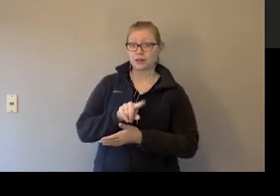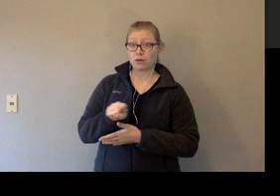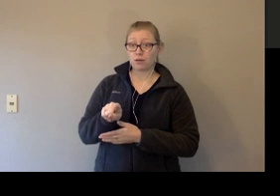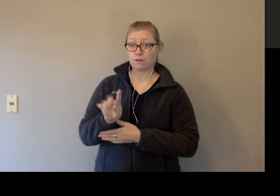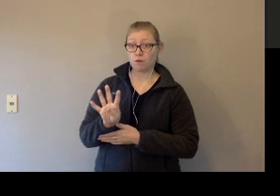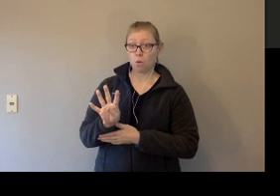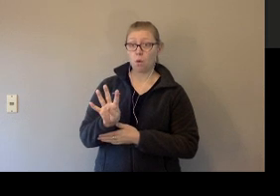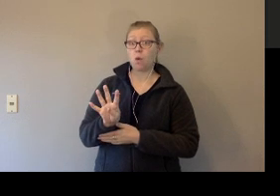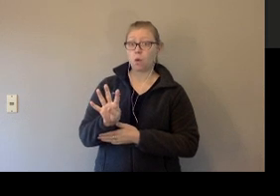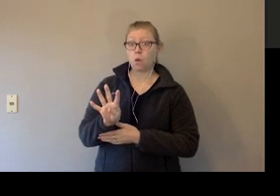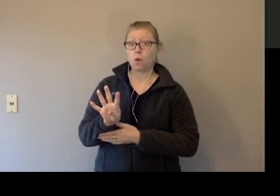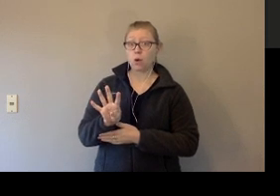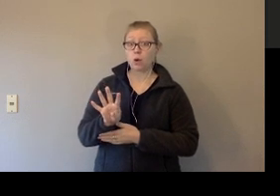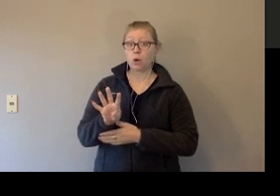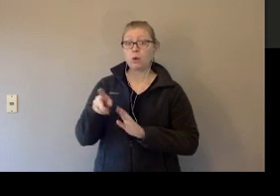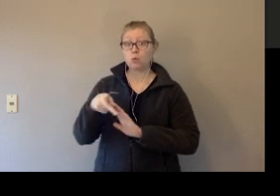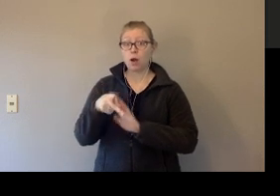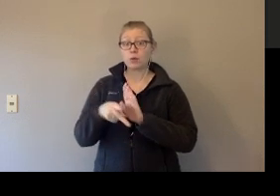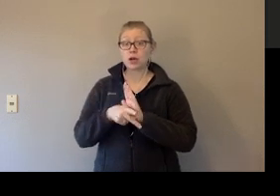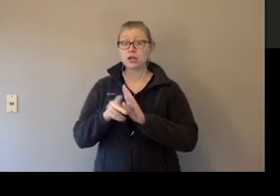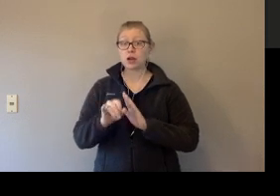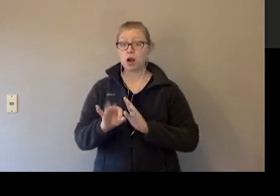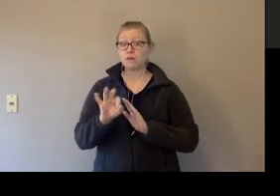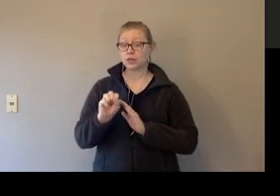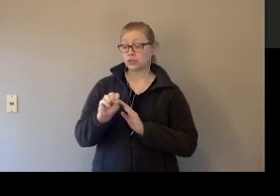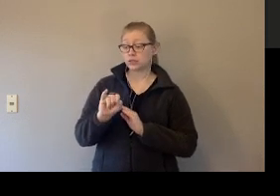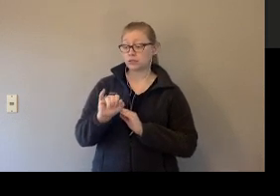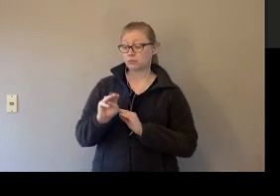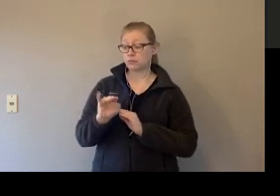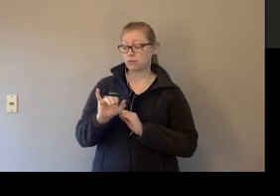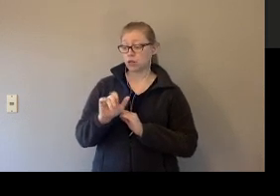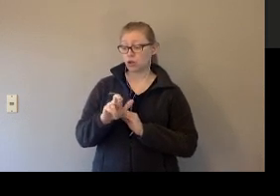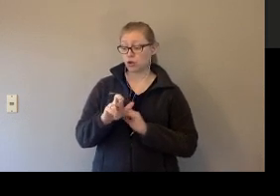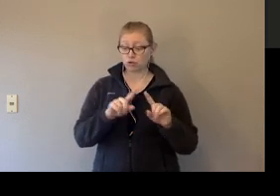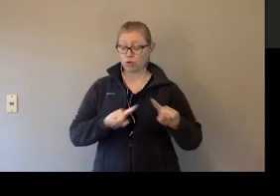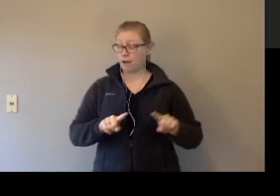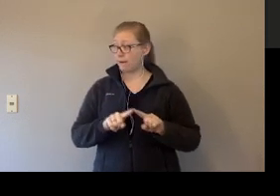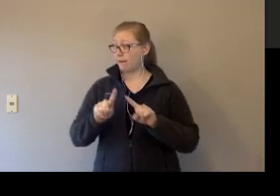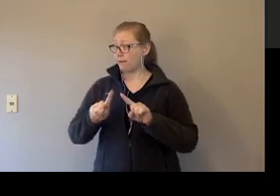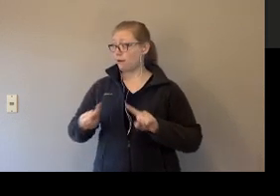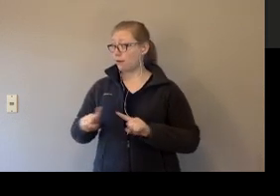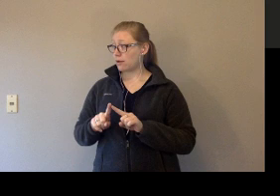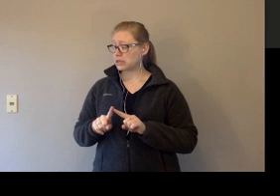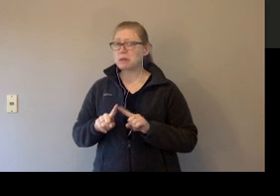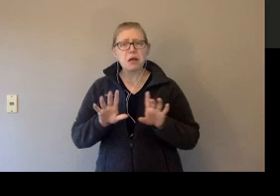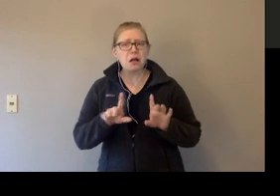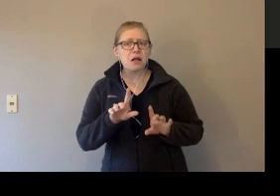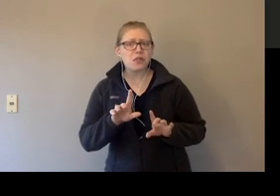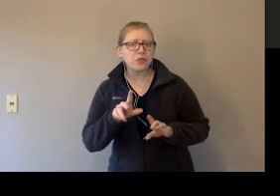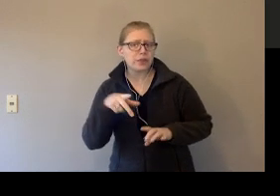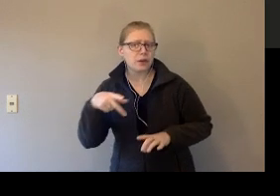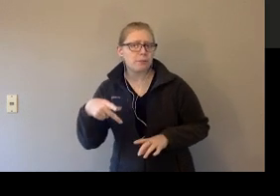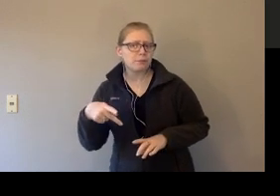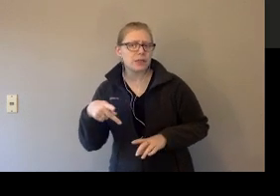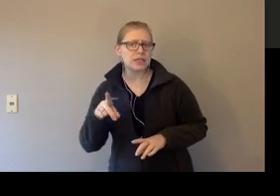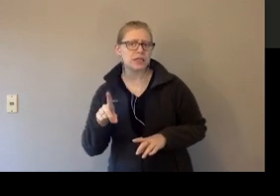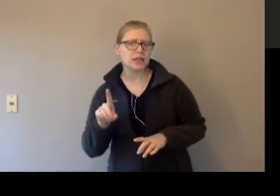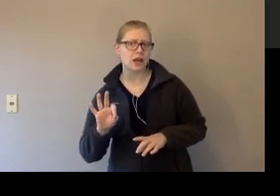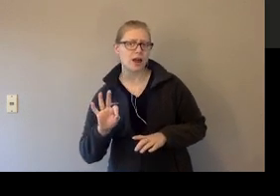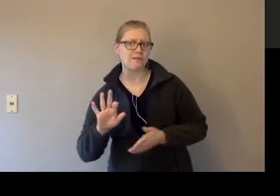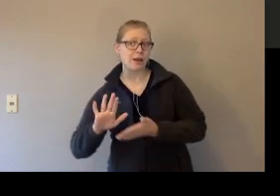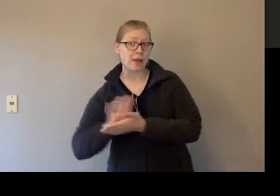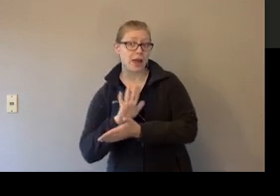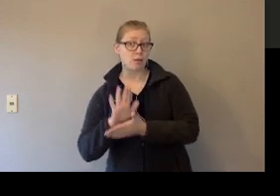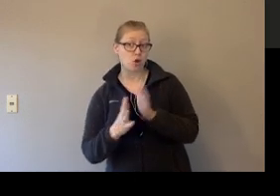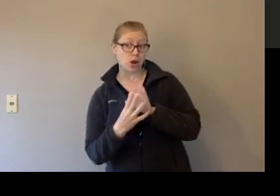The actual PDF answer key is in the folder, but if you need more verbal explanation